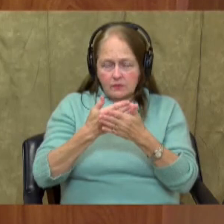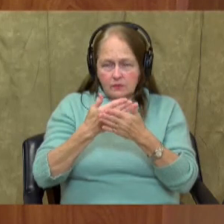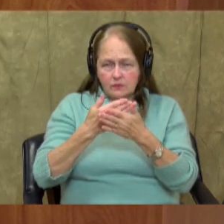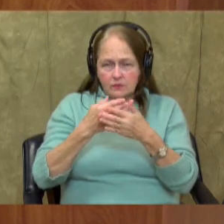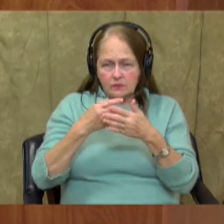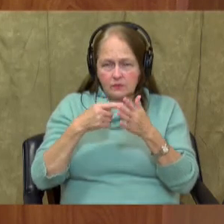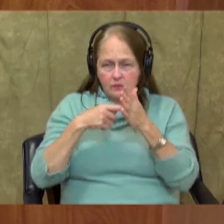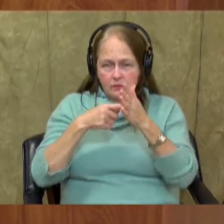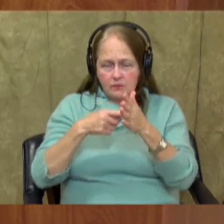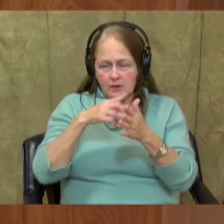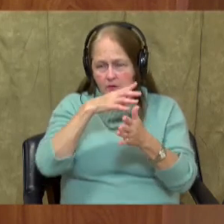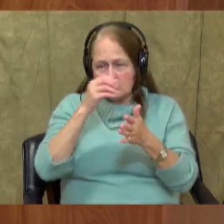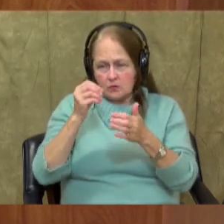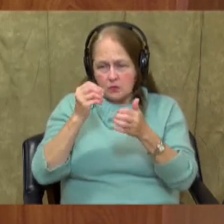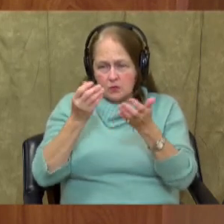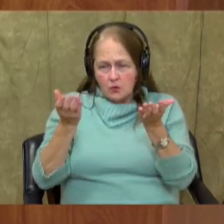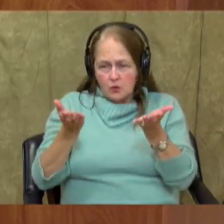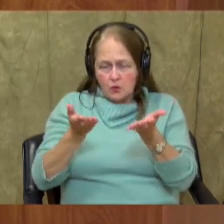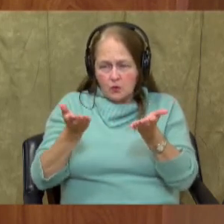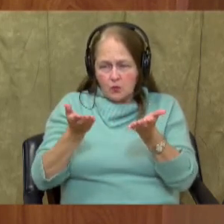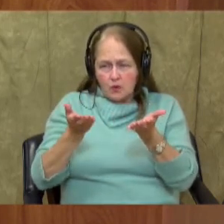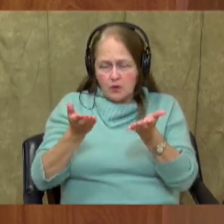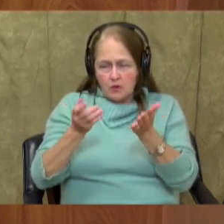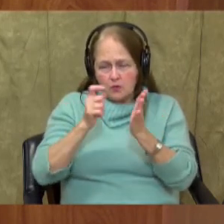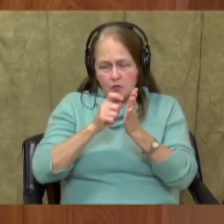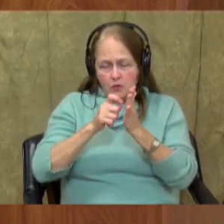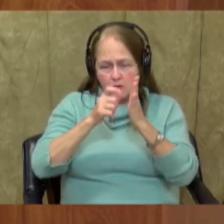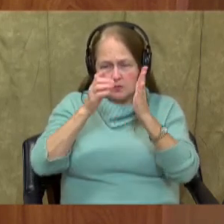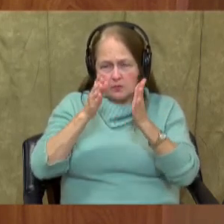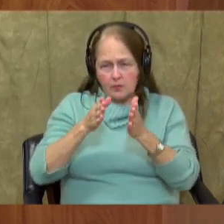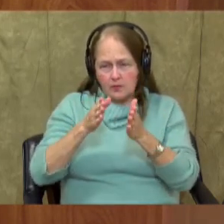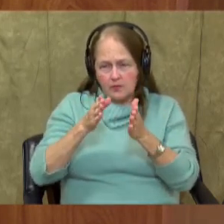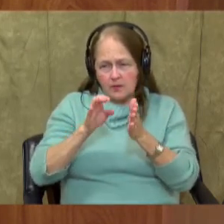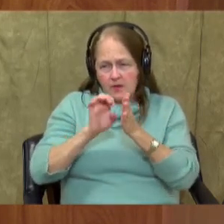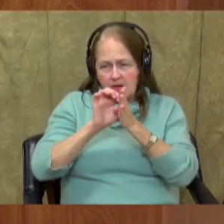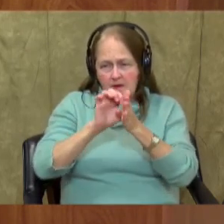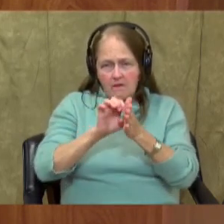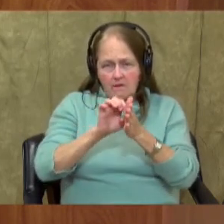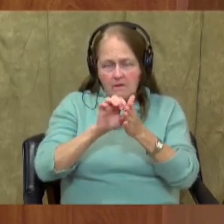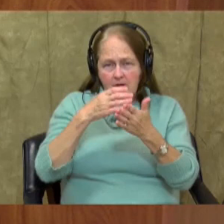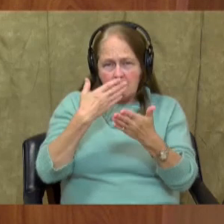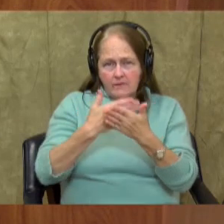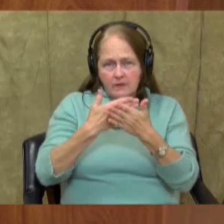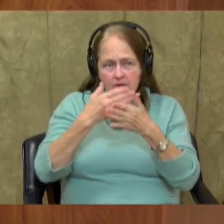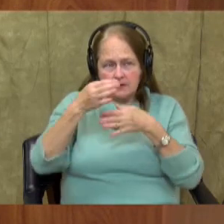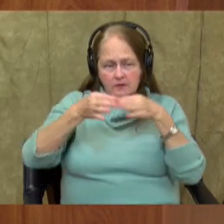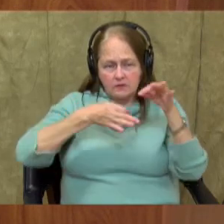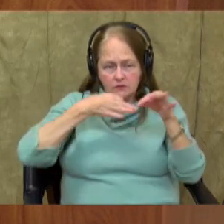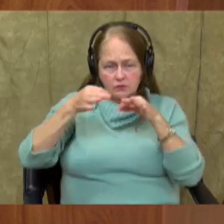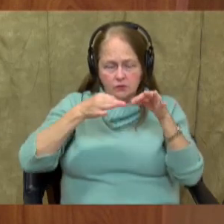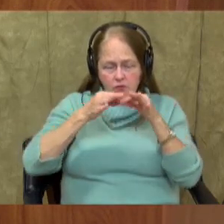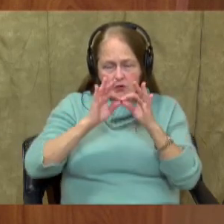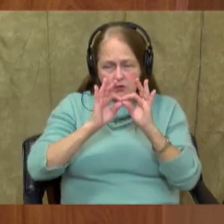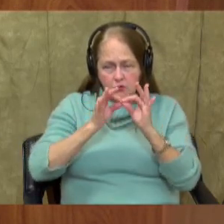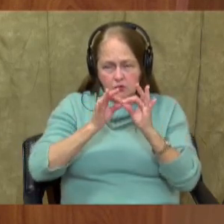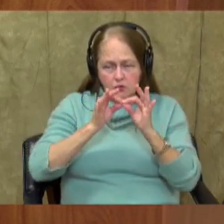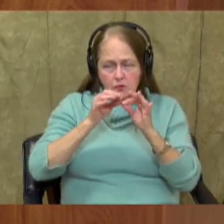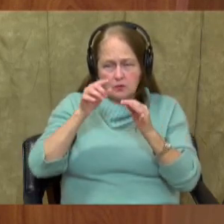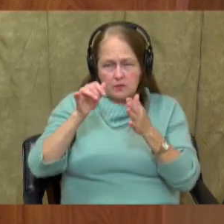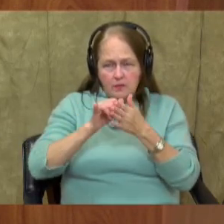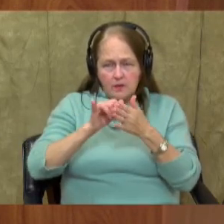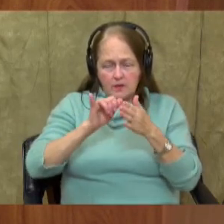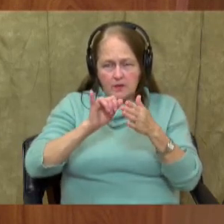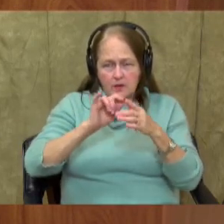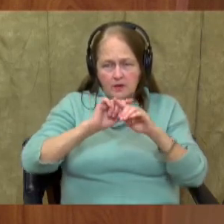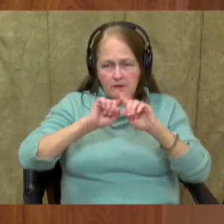emphasize? And where and when do the author's examples and evidence or explanations and interpretations differ